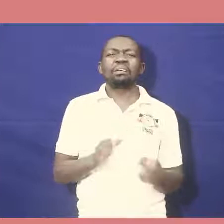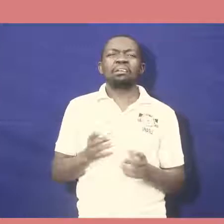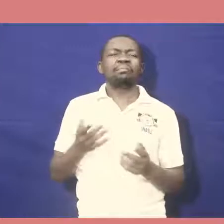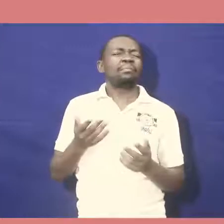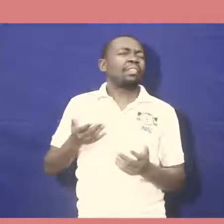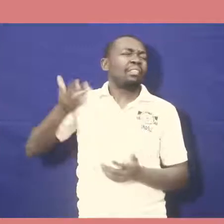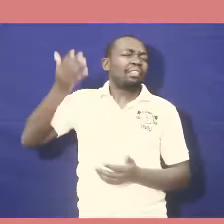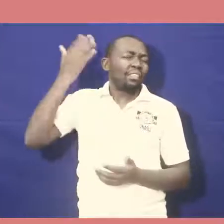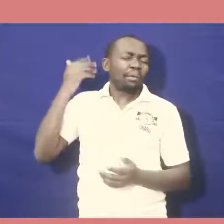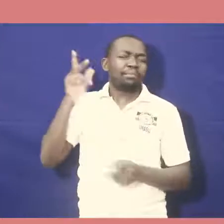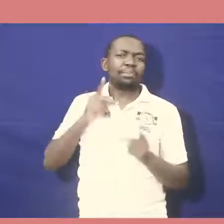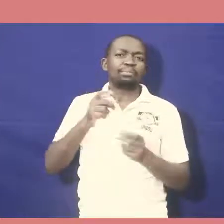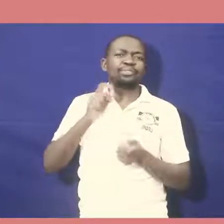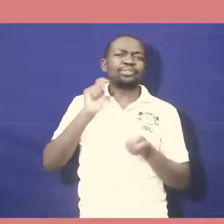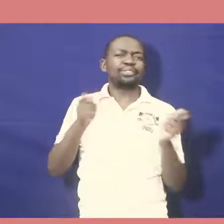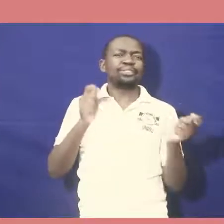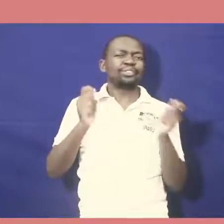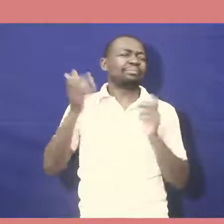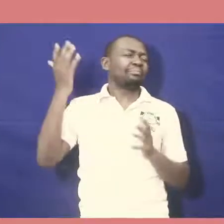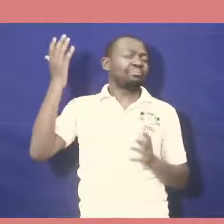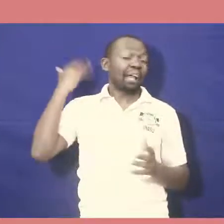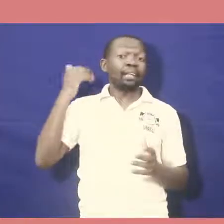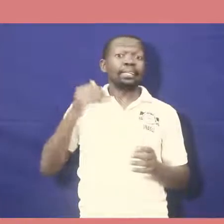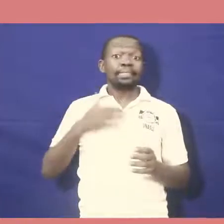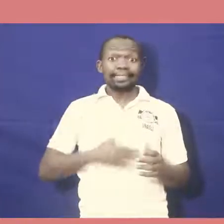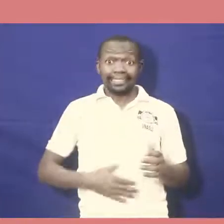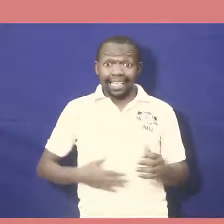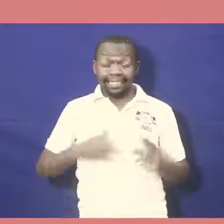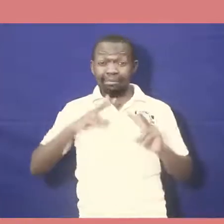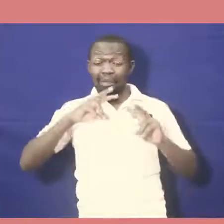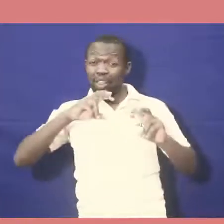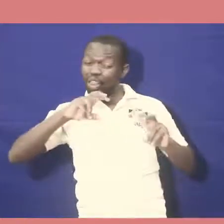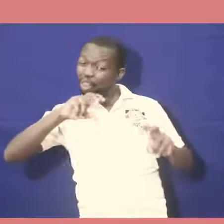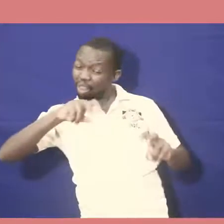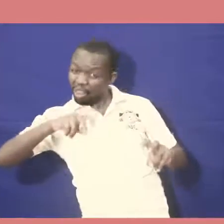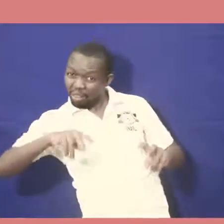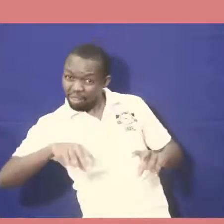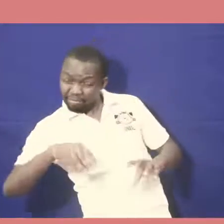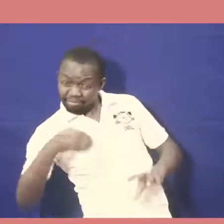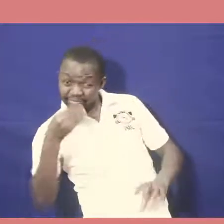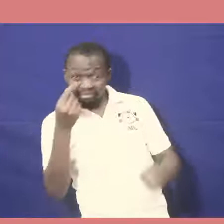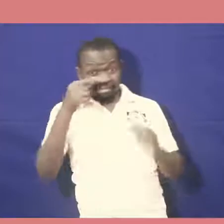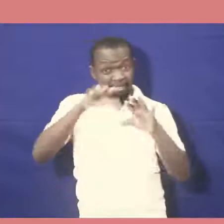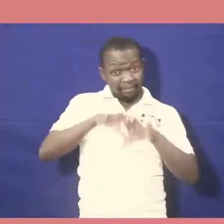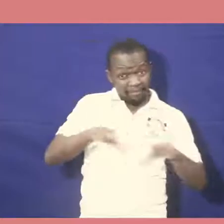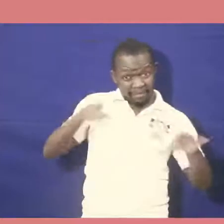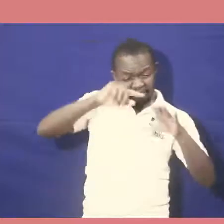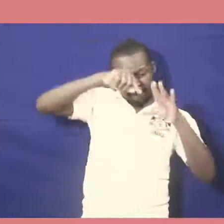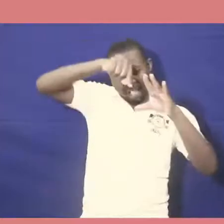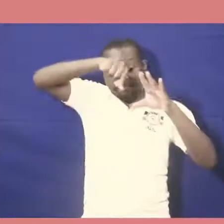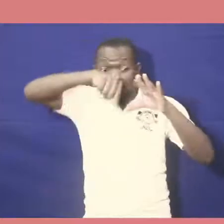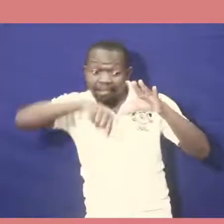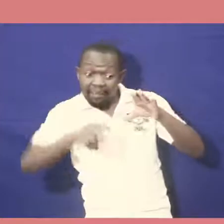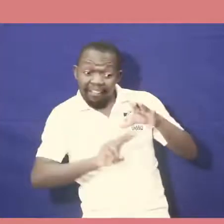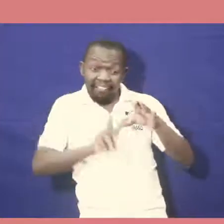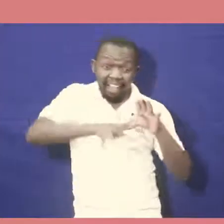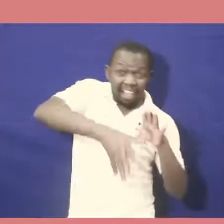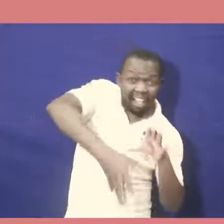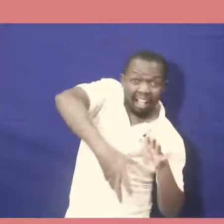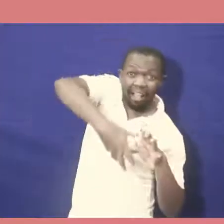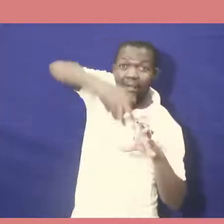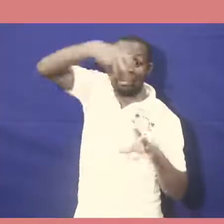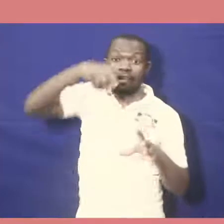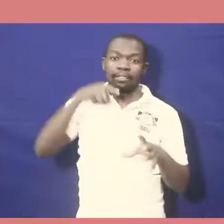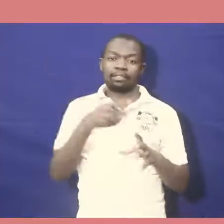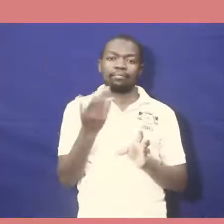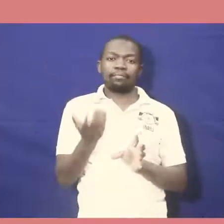years ago. The scientists dig deep in the ground and excavate and